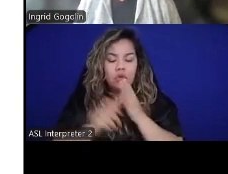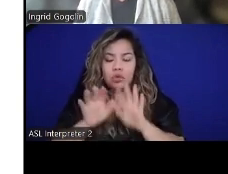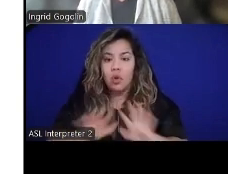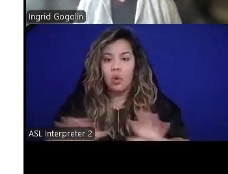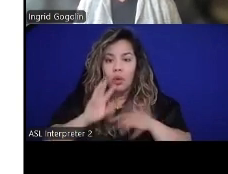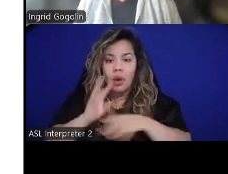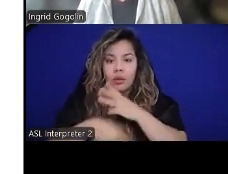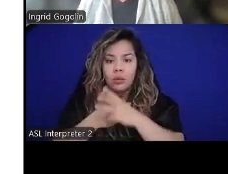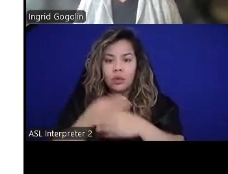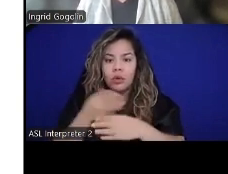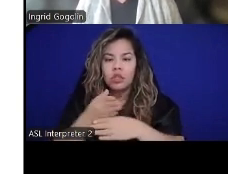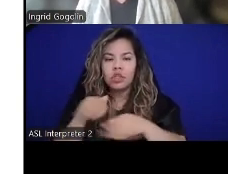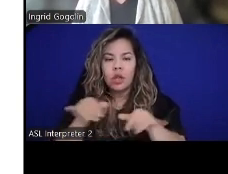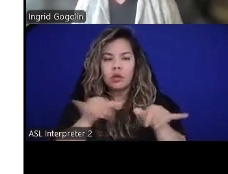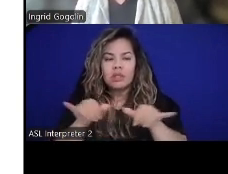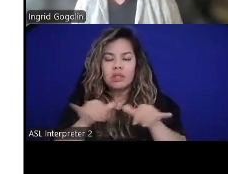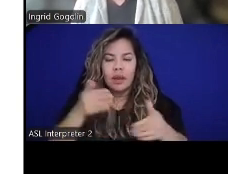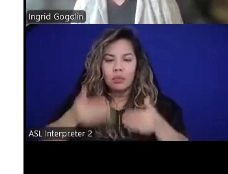to